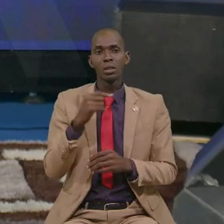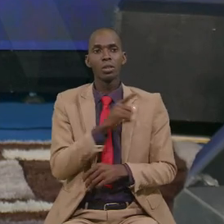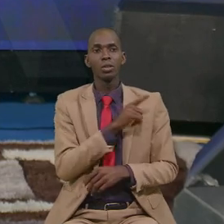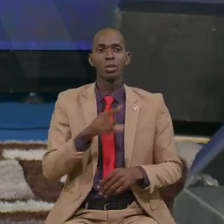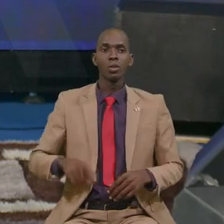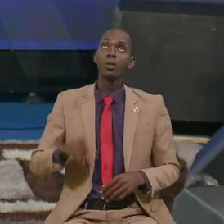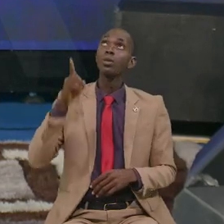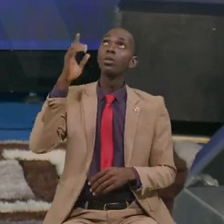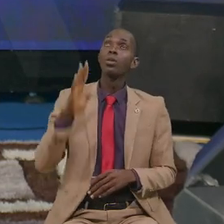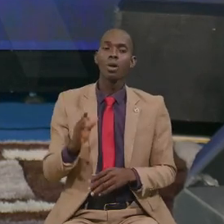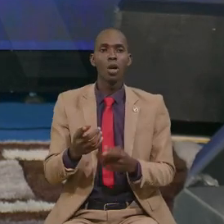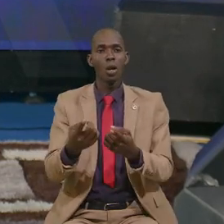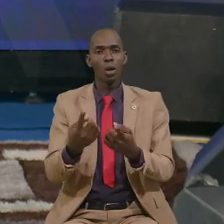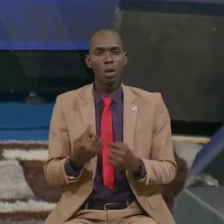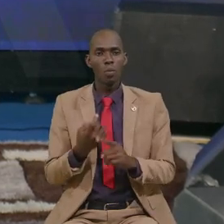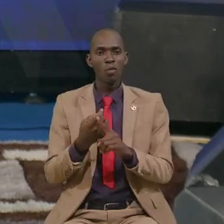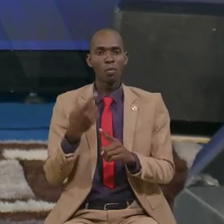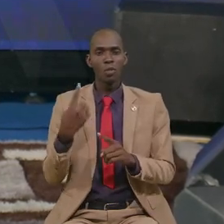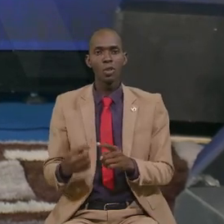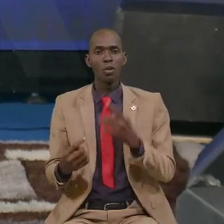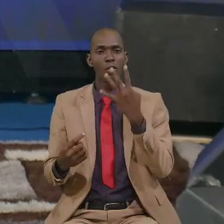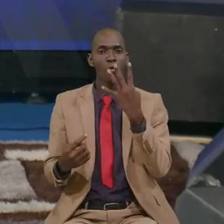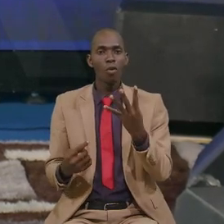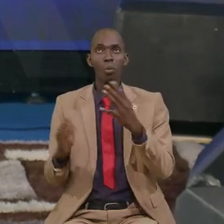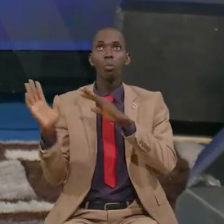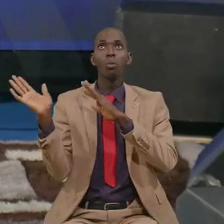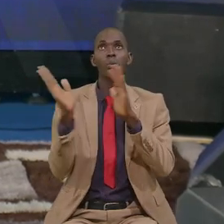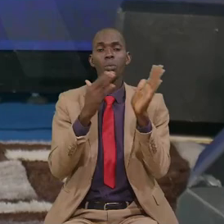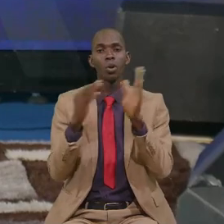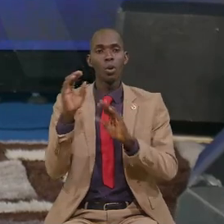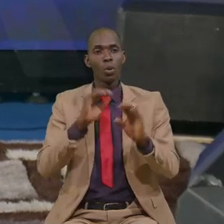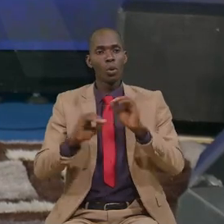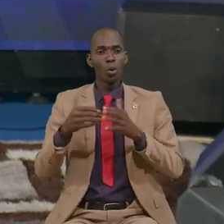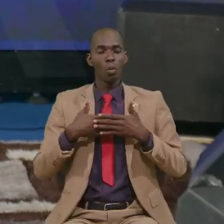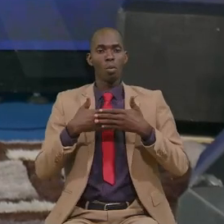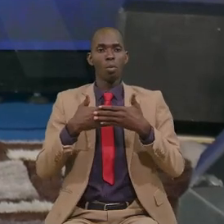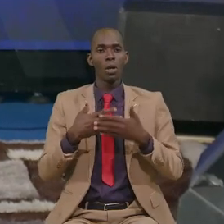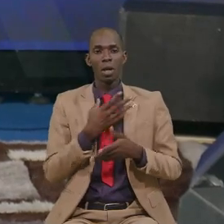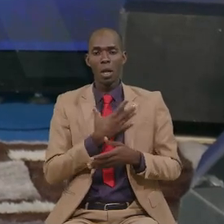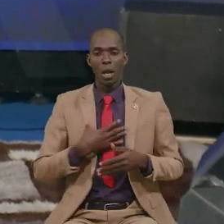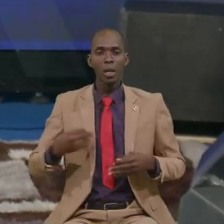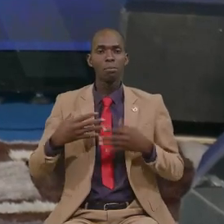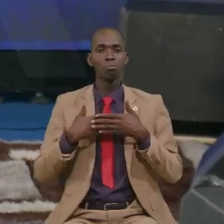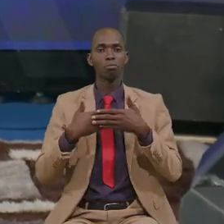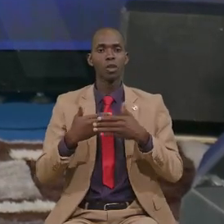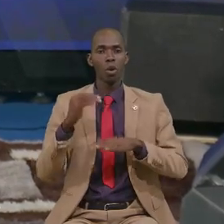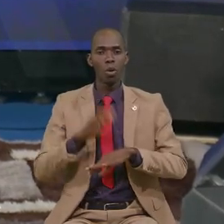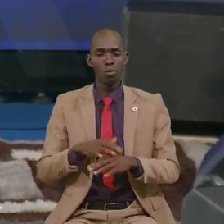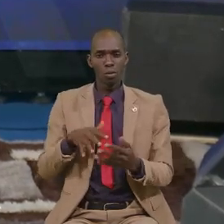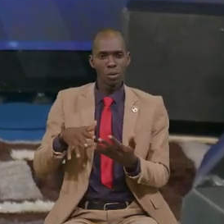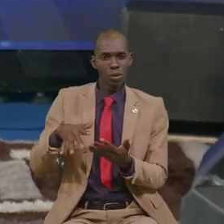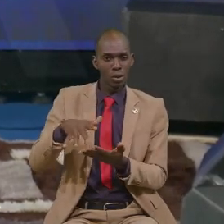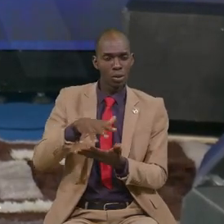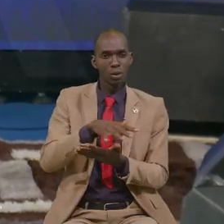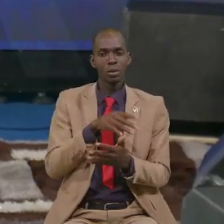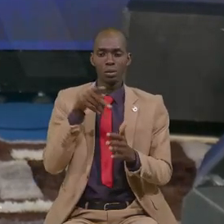come from the four winds, O breath, and breathe upon this